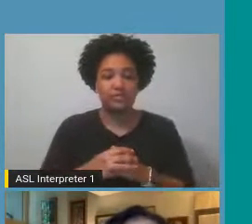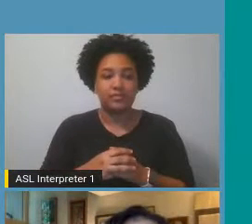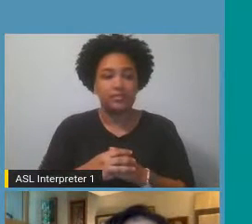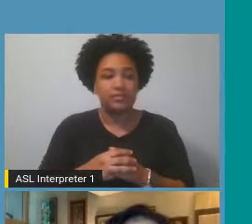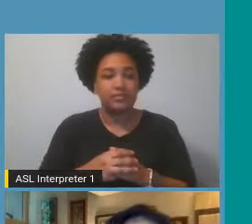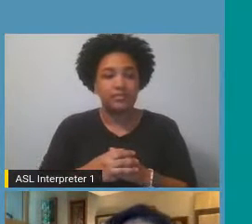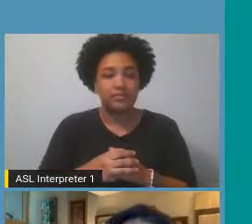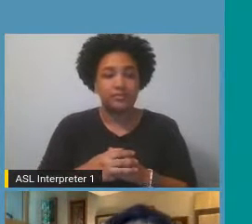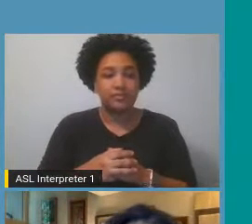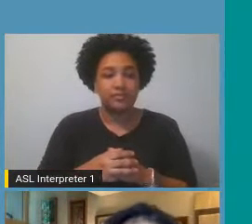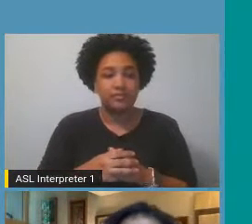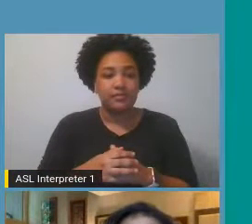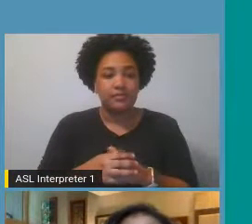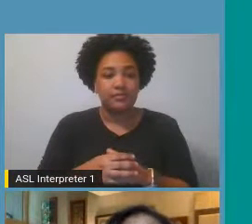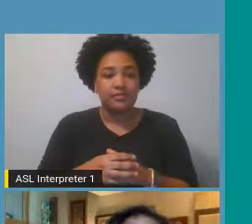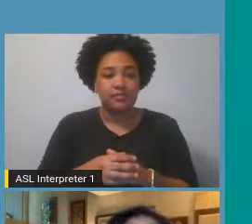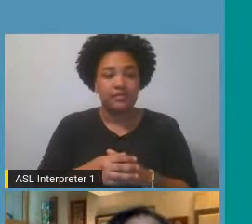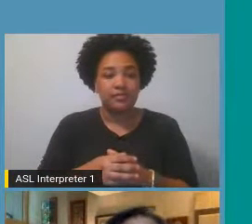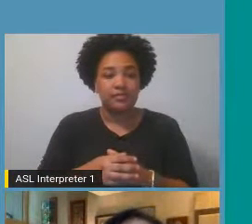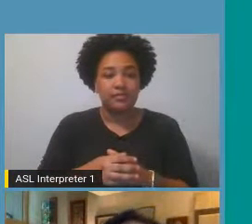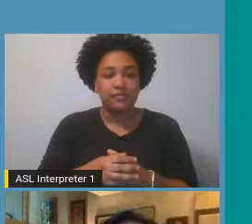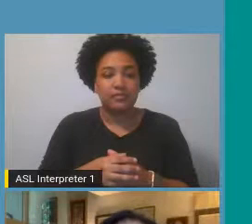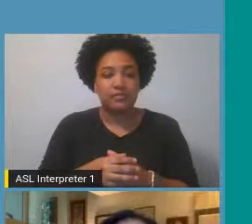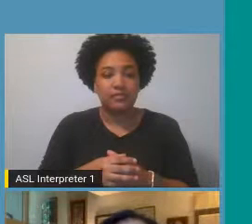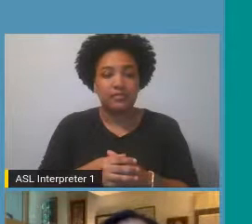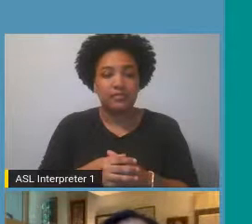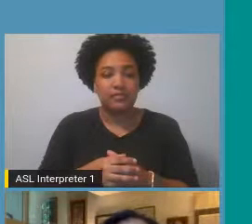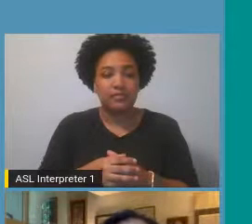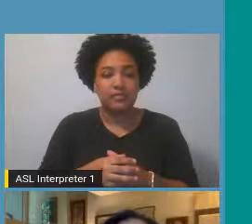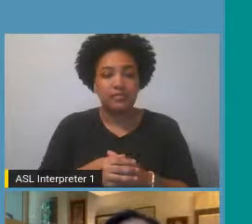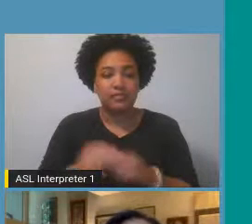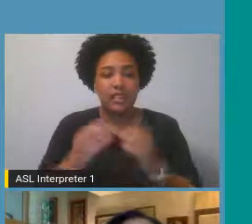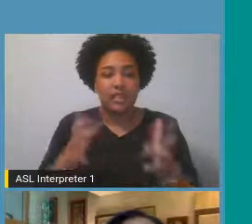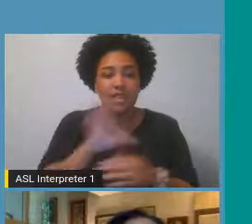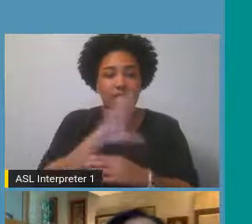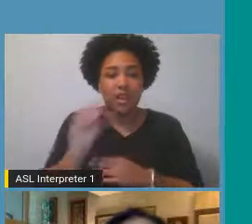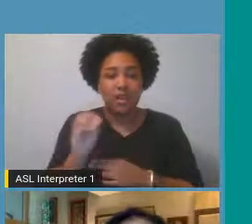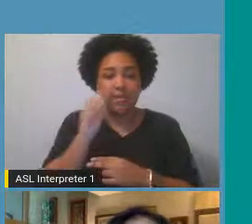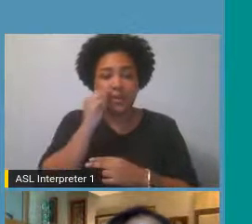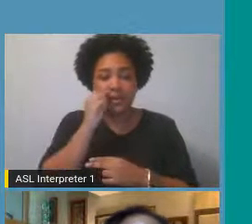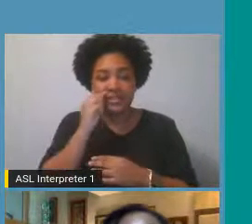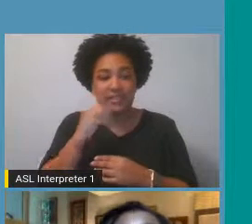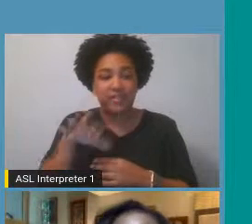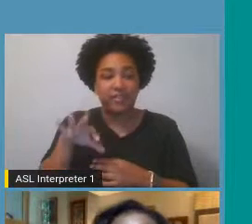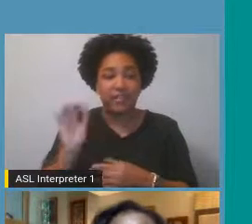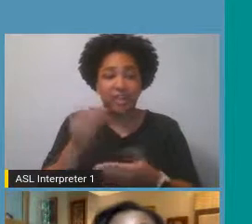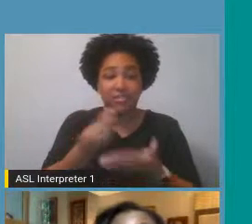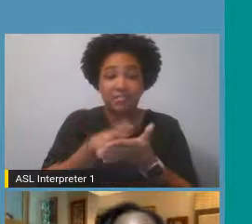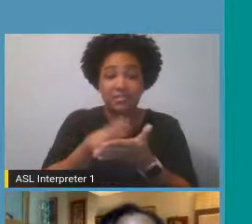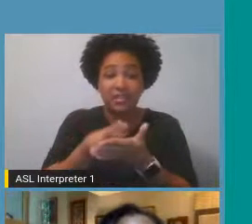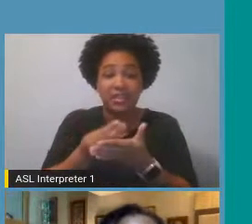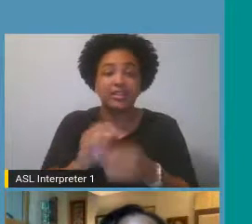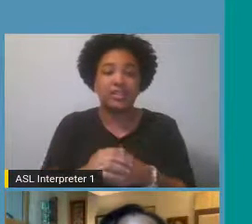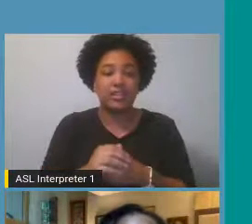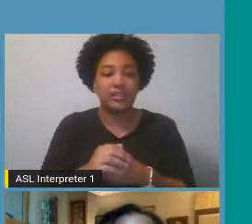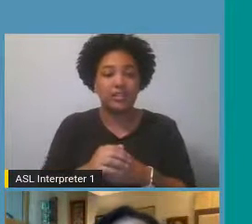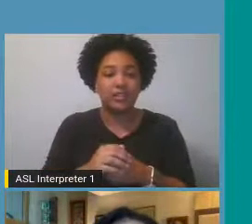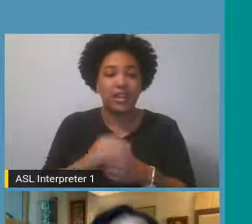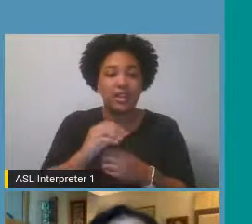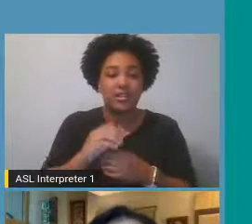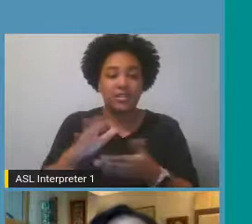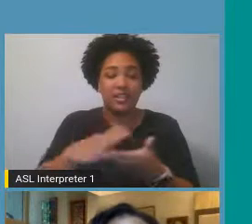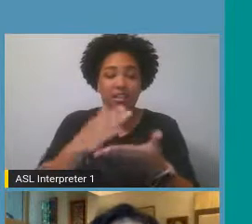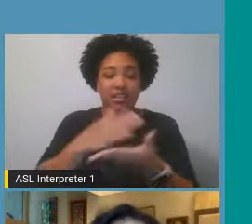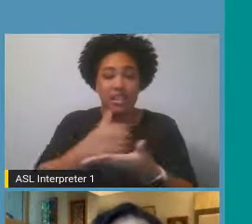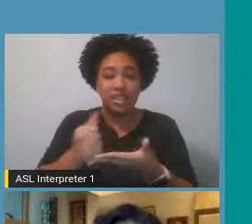Foundation, the Mellon Foundation, and they pooled their resources, and the collection was sold. And so now